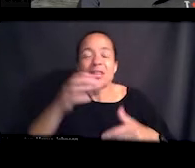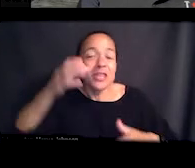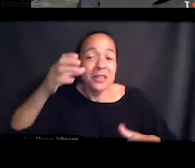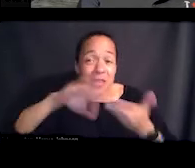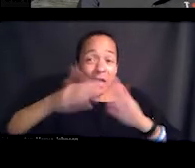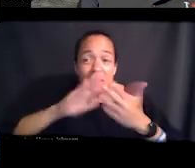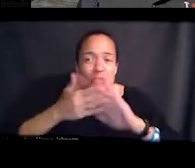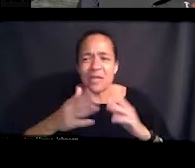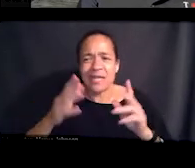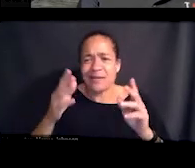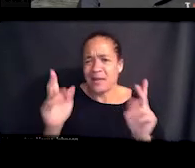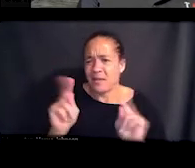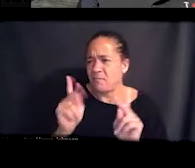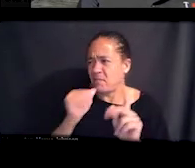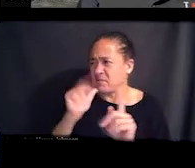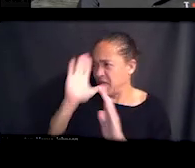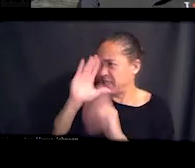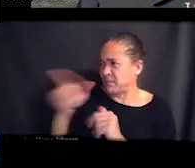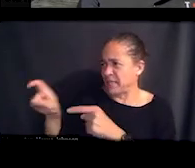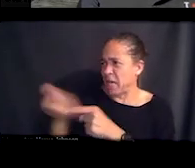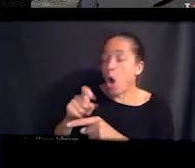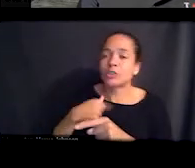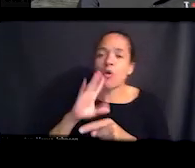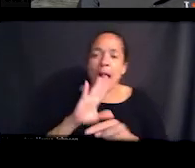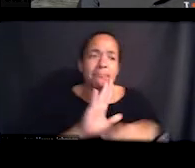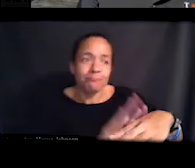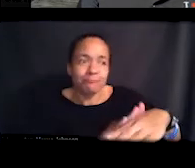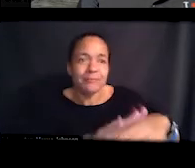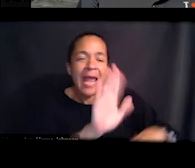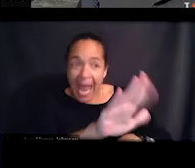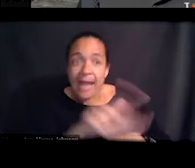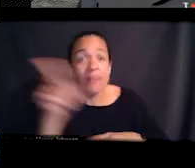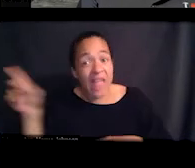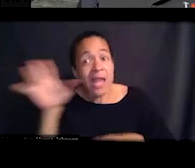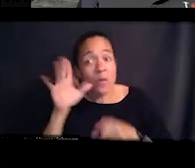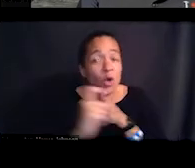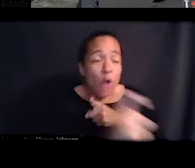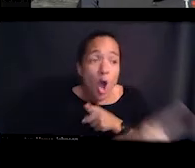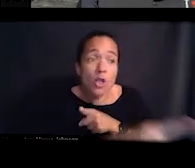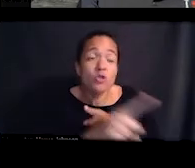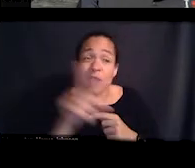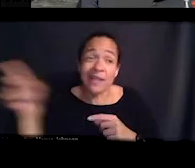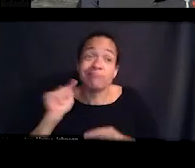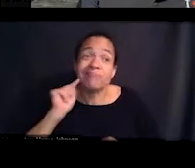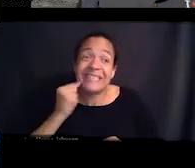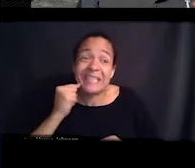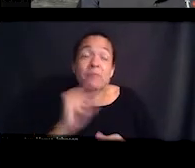to the Mott Foundation. So I wanted to let them know that you were going to get that call, and it's no joke. And